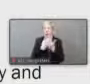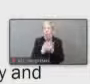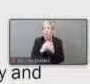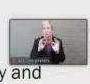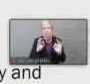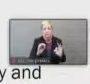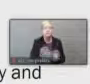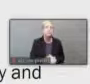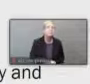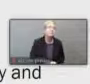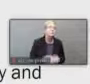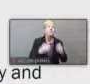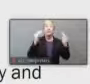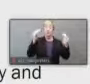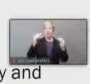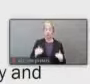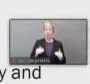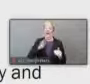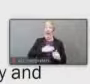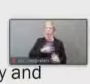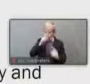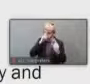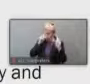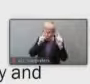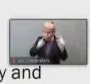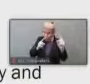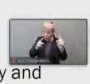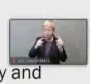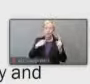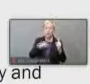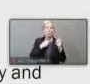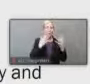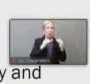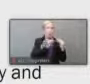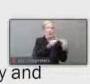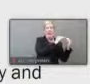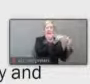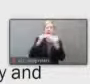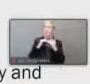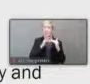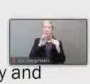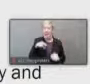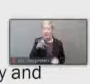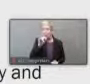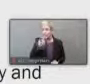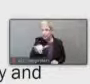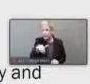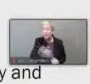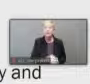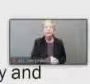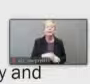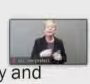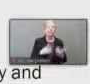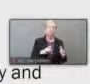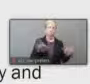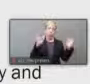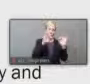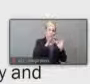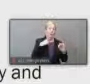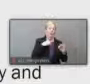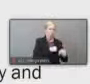So our mission, as we think about equity, which I'm very passionate about, we want to vaccinate New